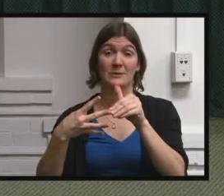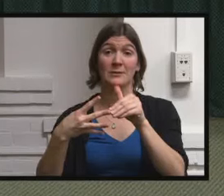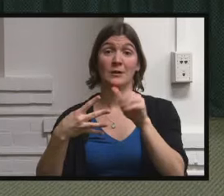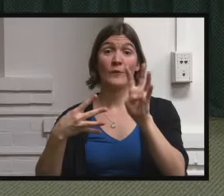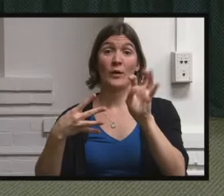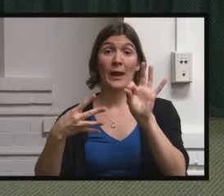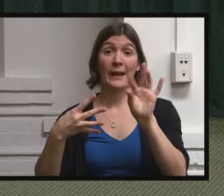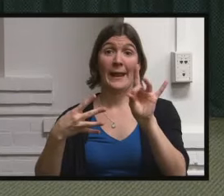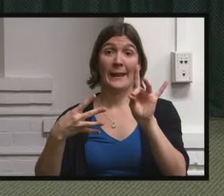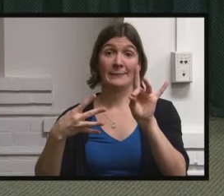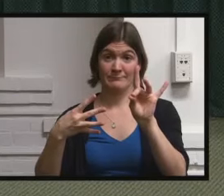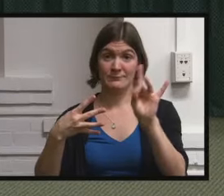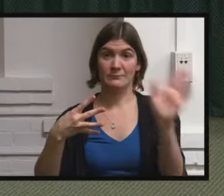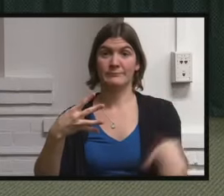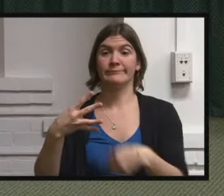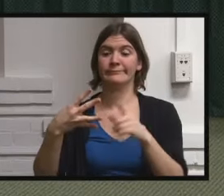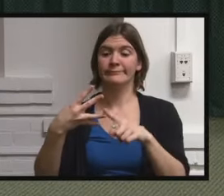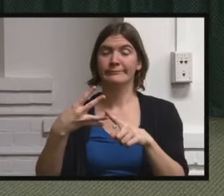$43,498.